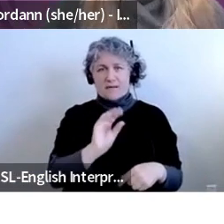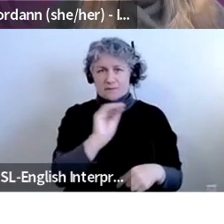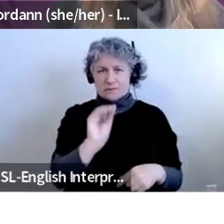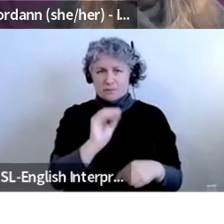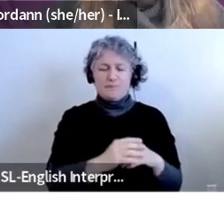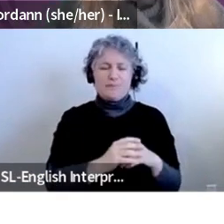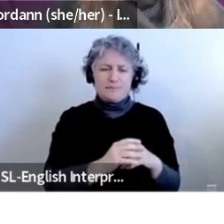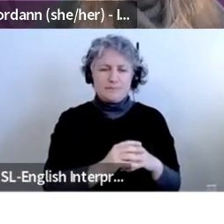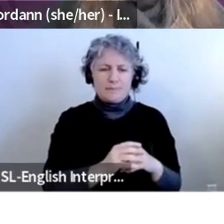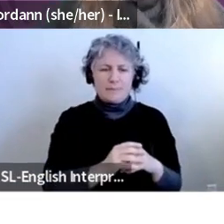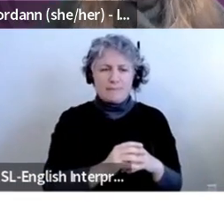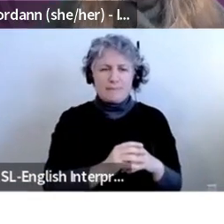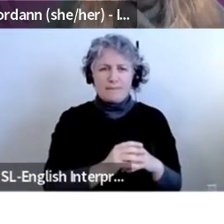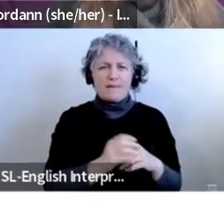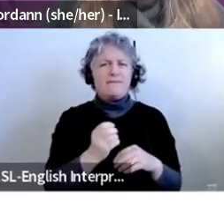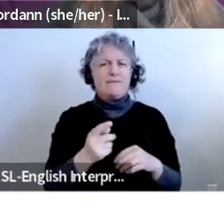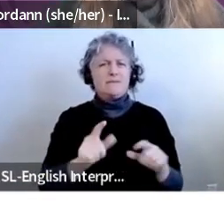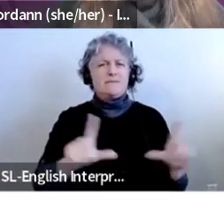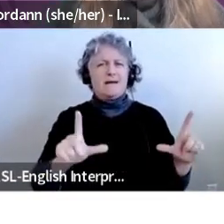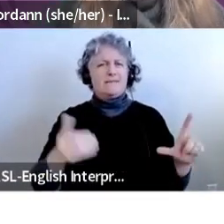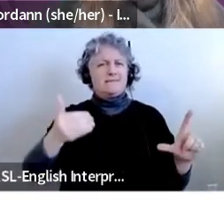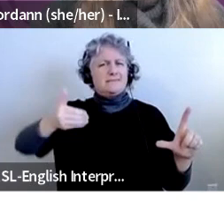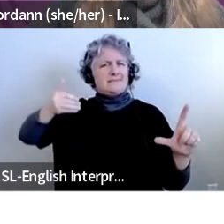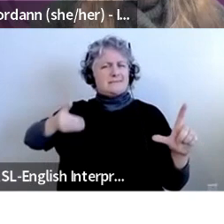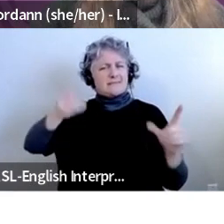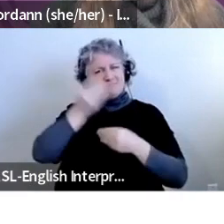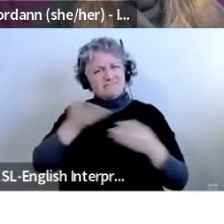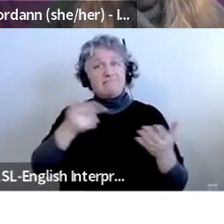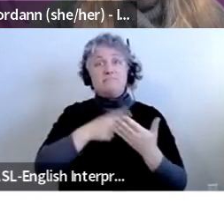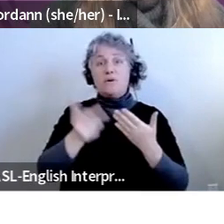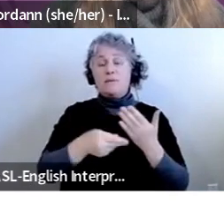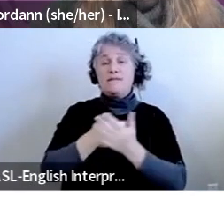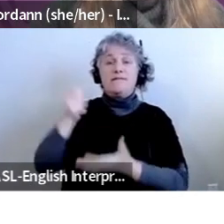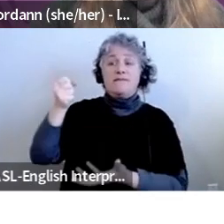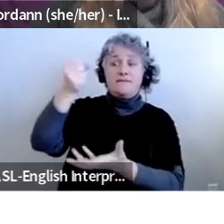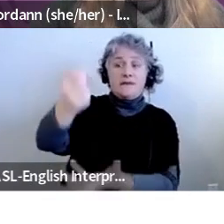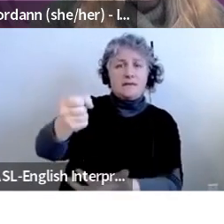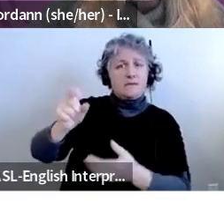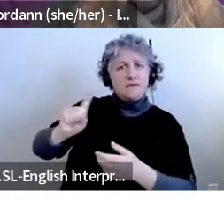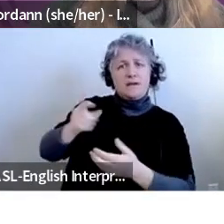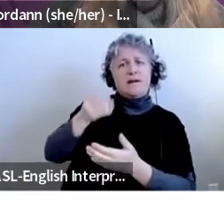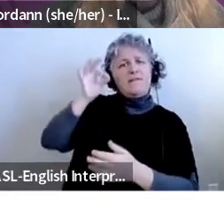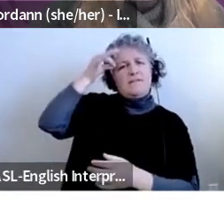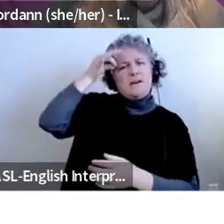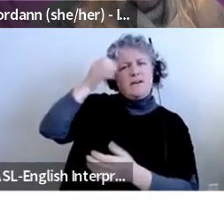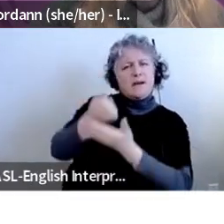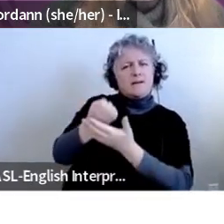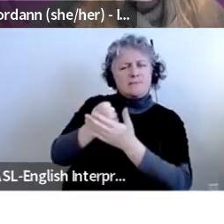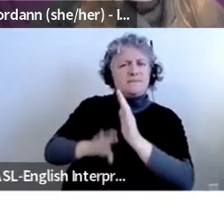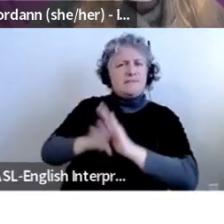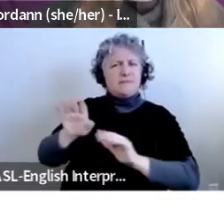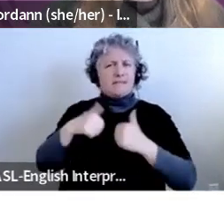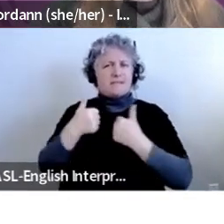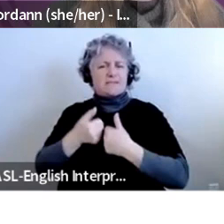As I mentioned a couple slides ago, the IDEA Fund is a program that is funded by the Federal Economic Development Agency for Southern